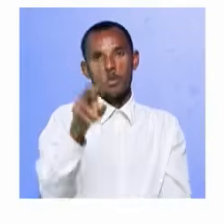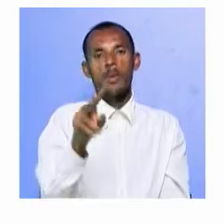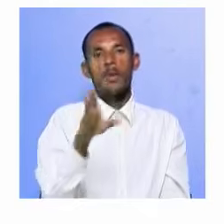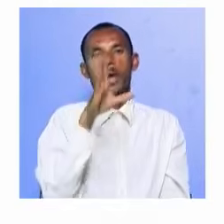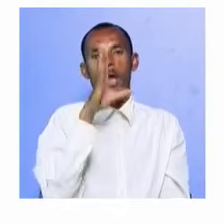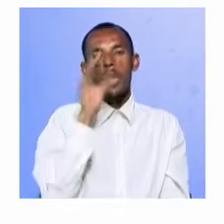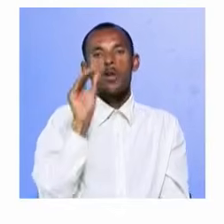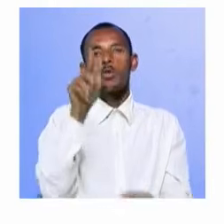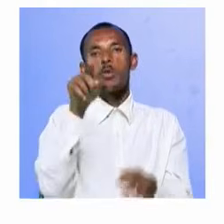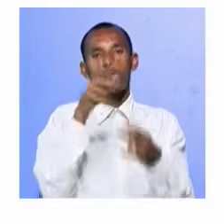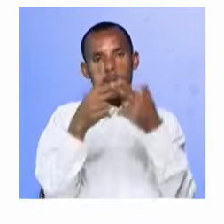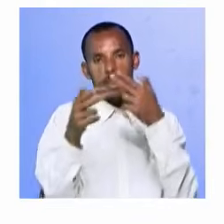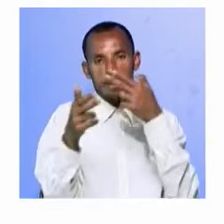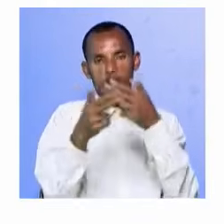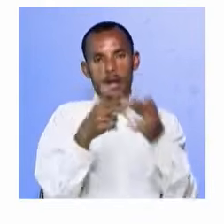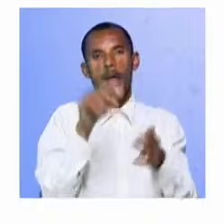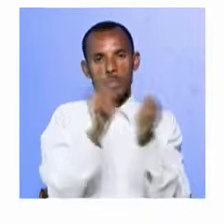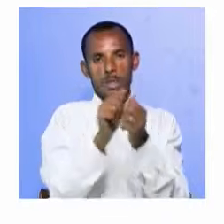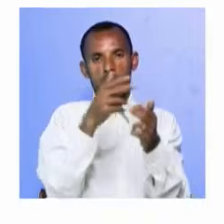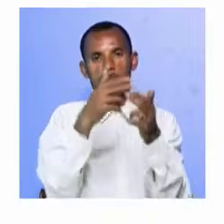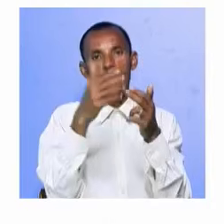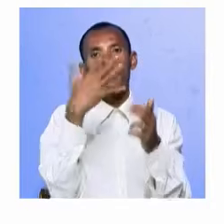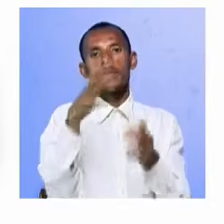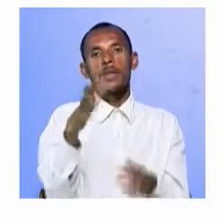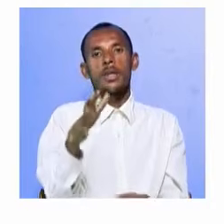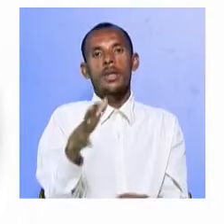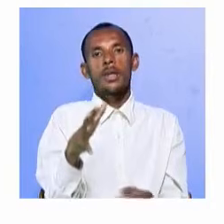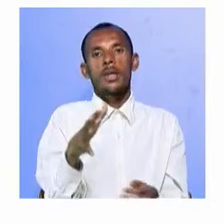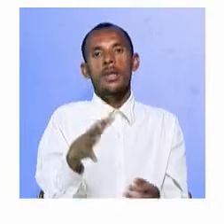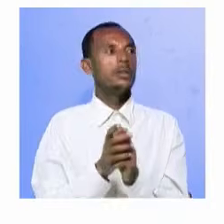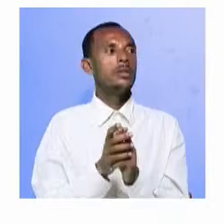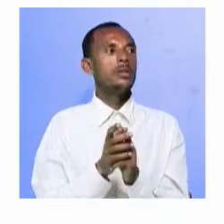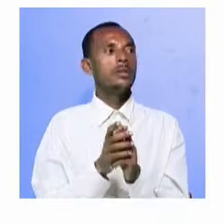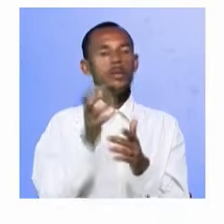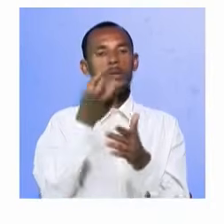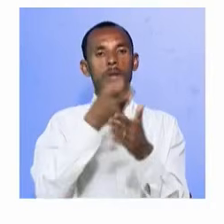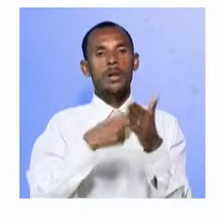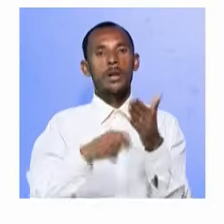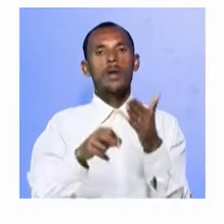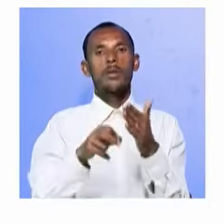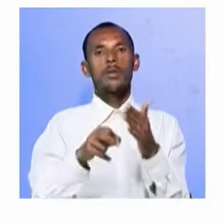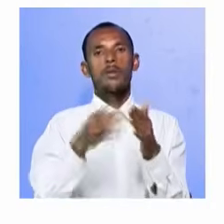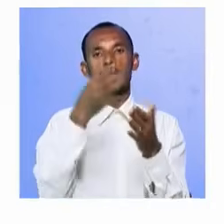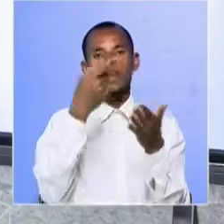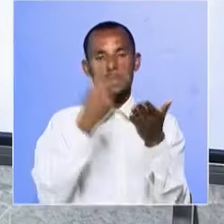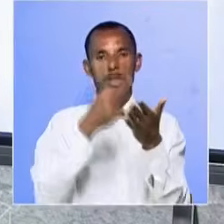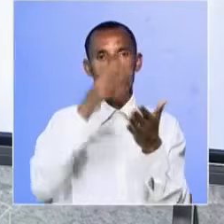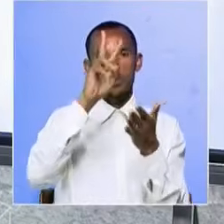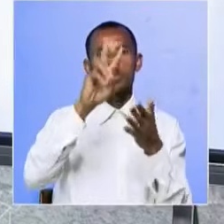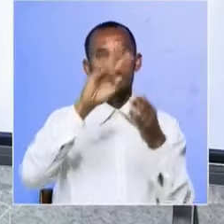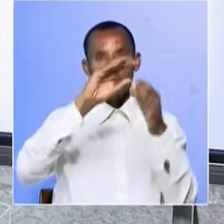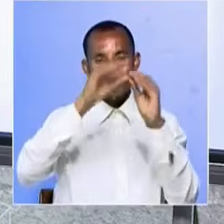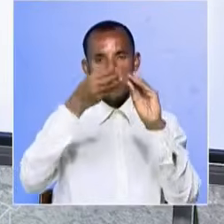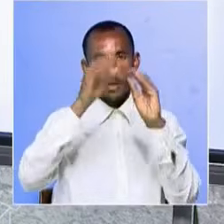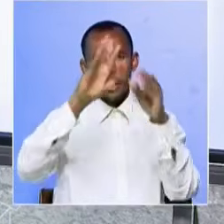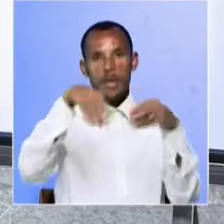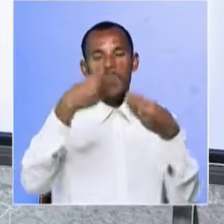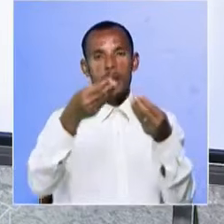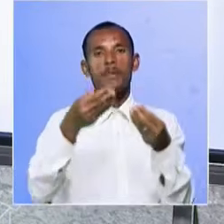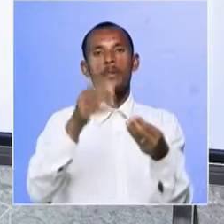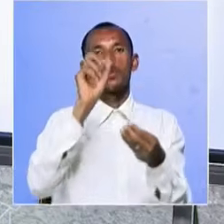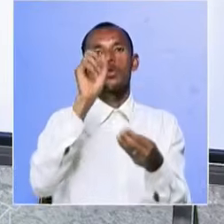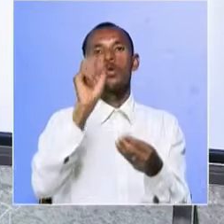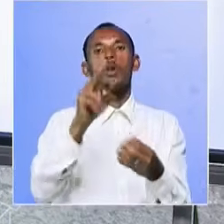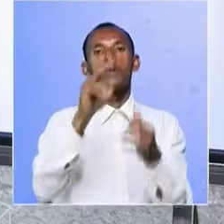and you multiply 11 with 15. So the product of these two numbers gives us